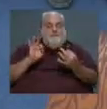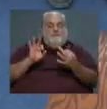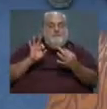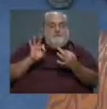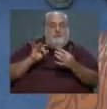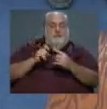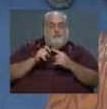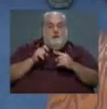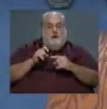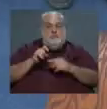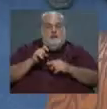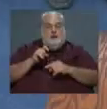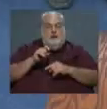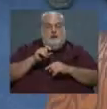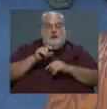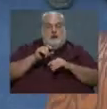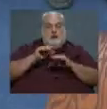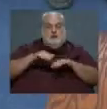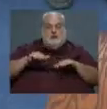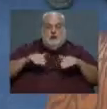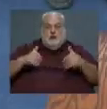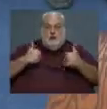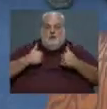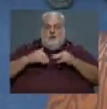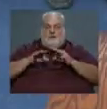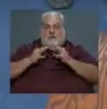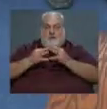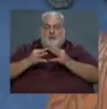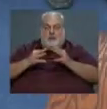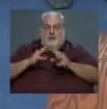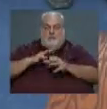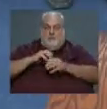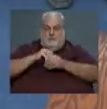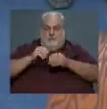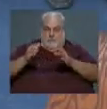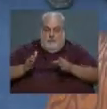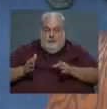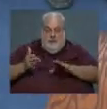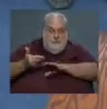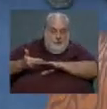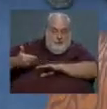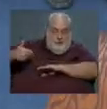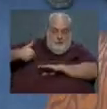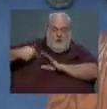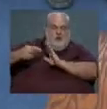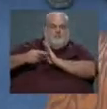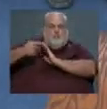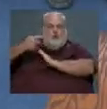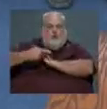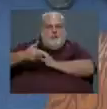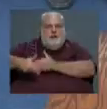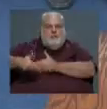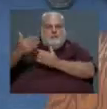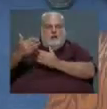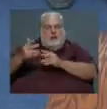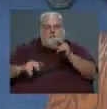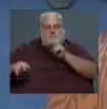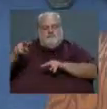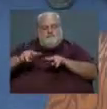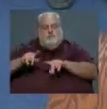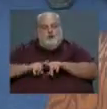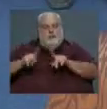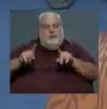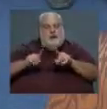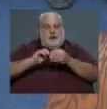the children, youth, and family participants. In the past, there have been many programs that just provided programming. But if you may remember that the goal